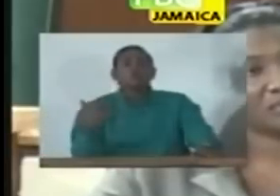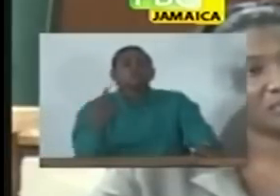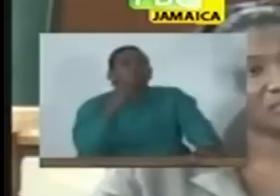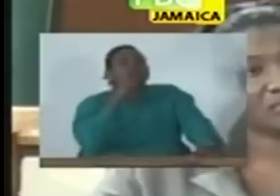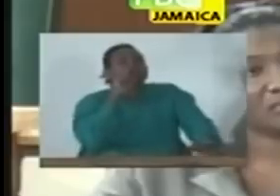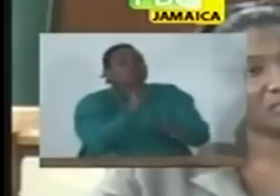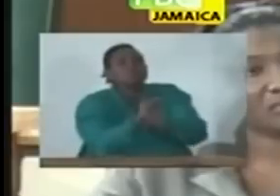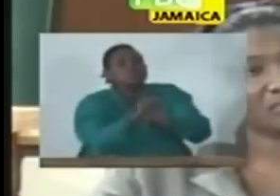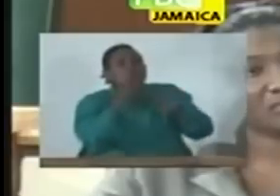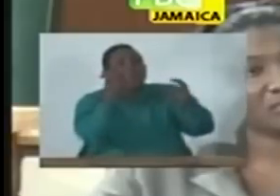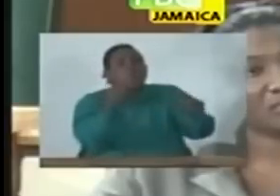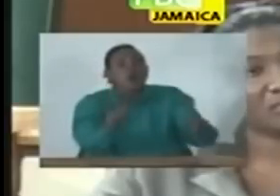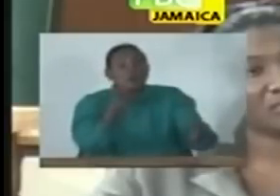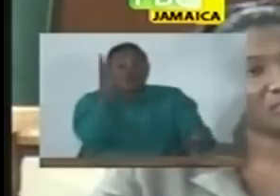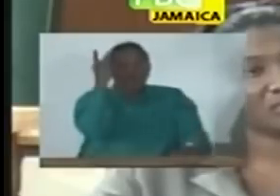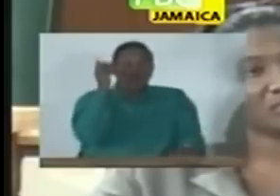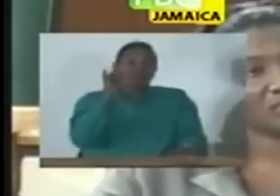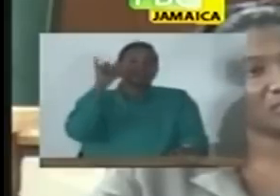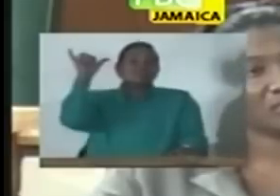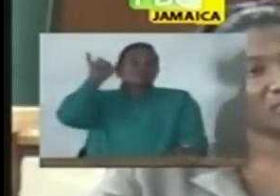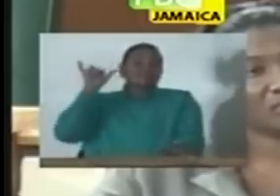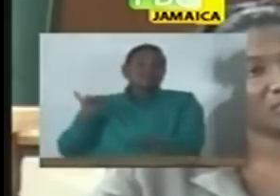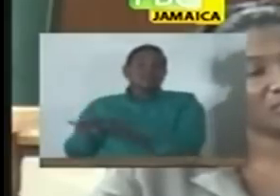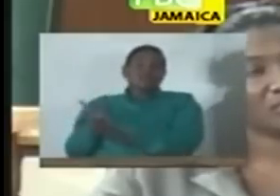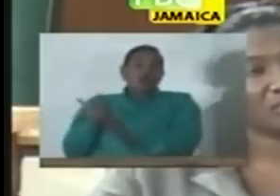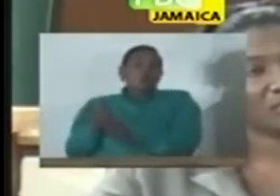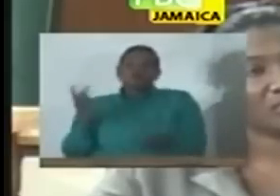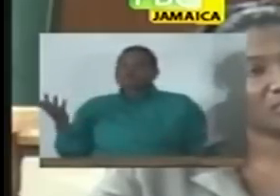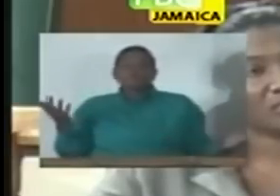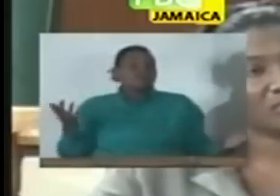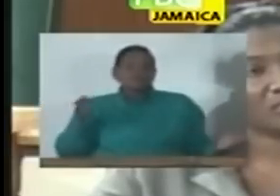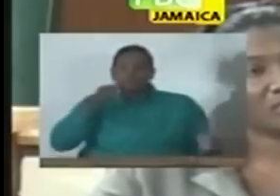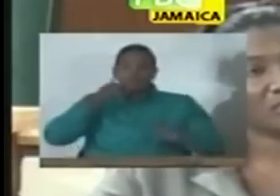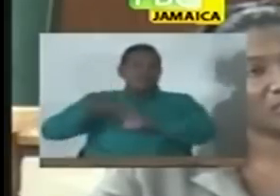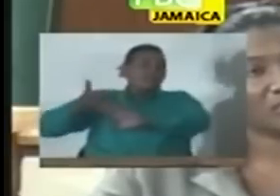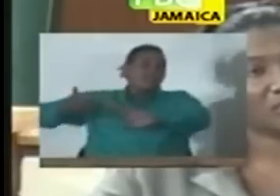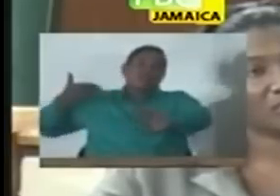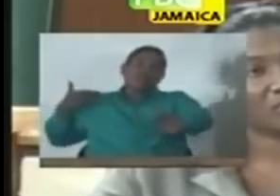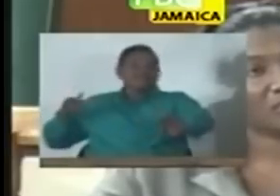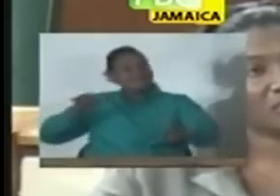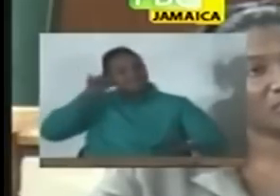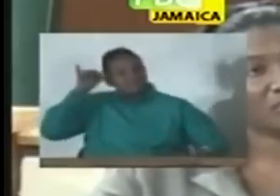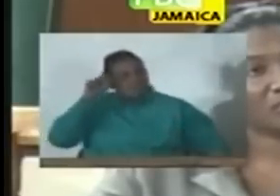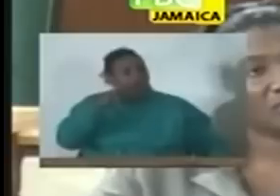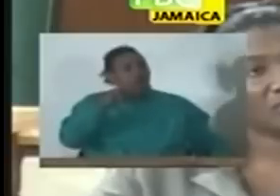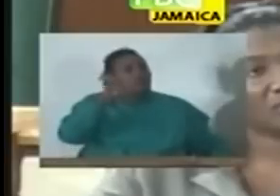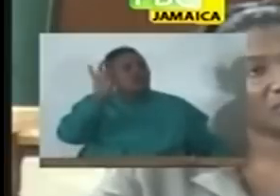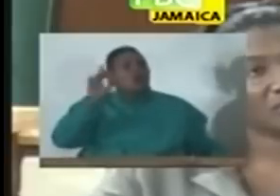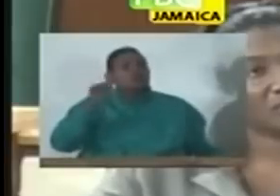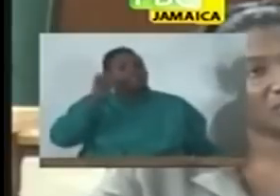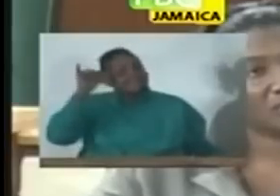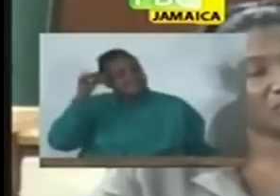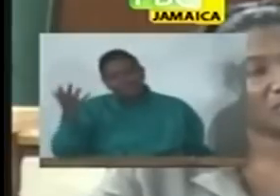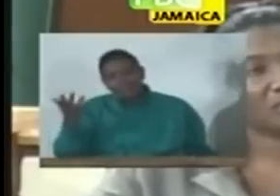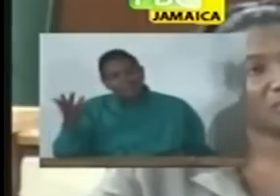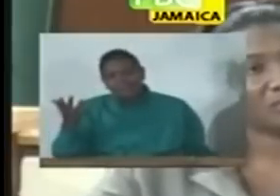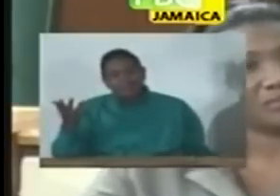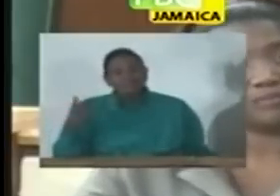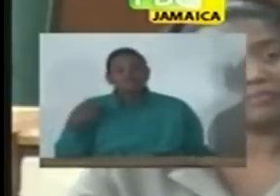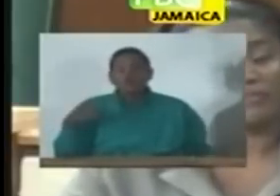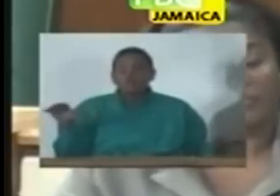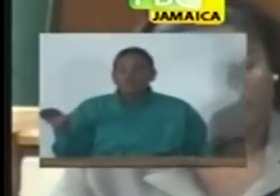because it only came to our attention yesterday. Mr. President, I have therefore